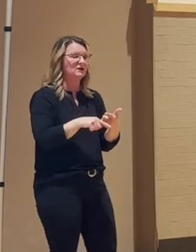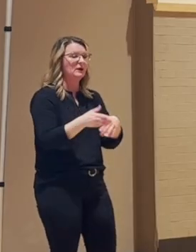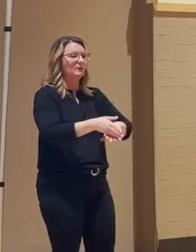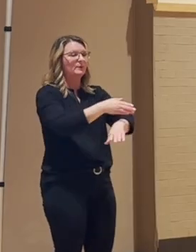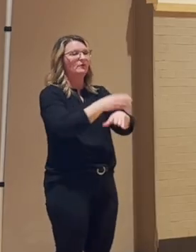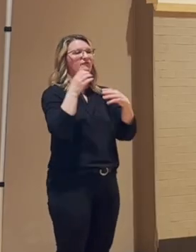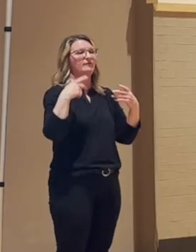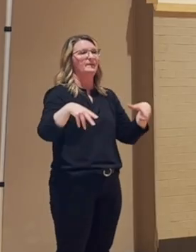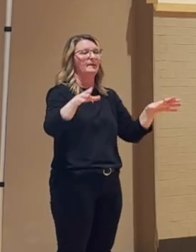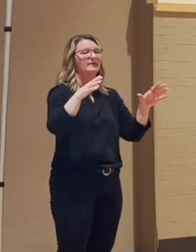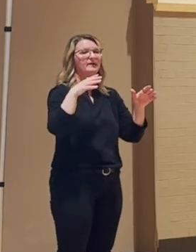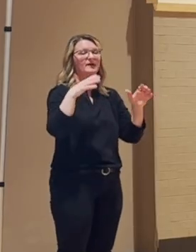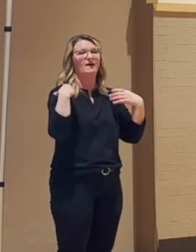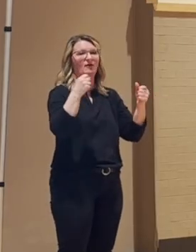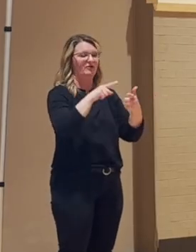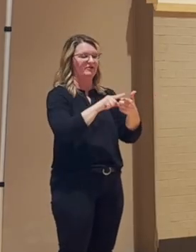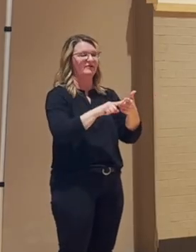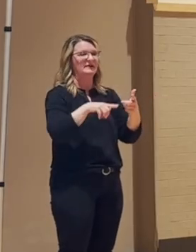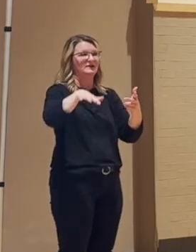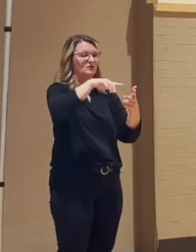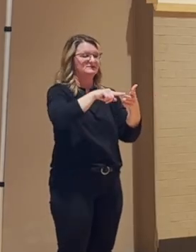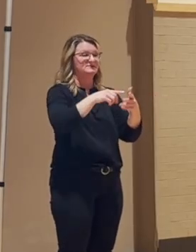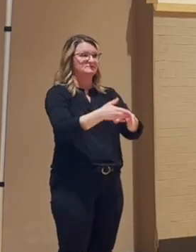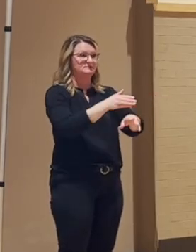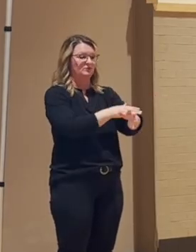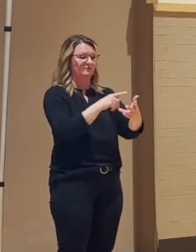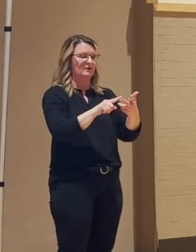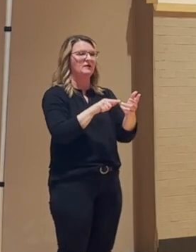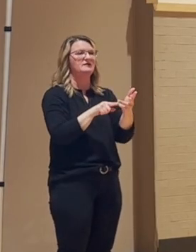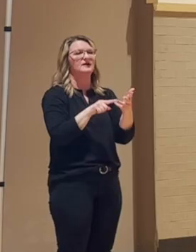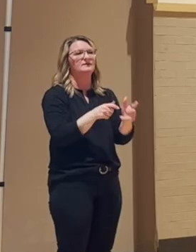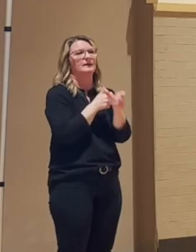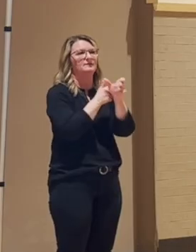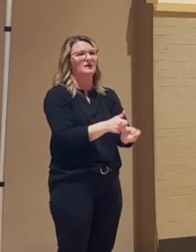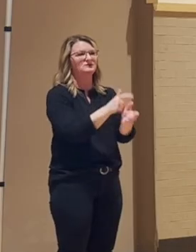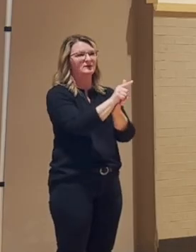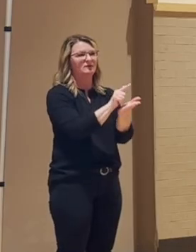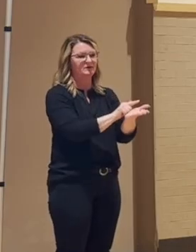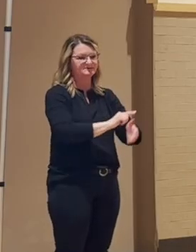health, enhanced ecosystems, and then compliance with our regulations.